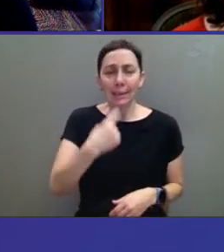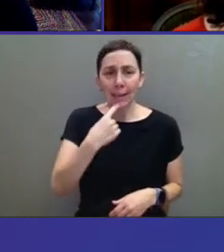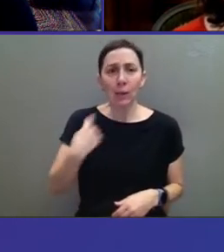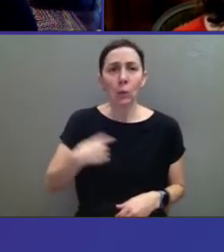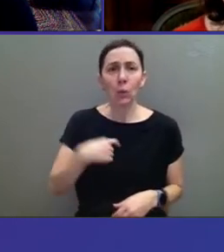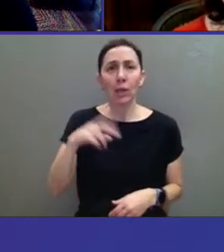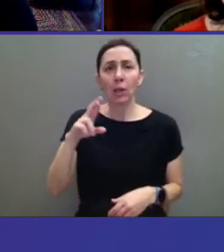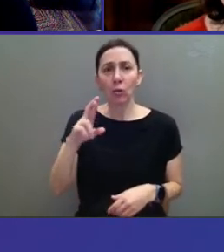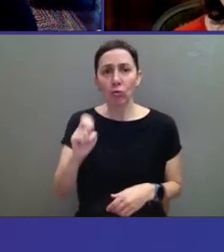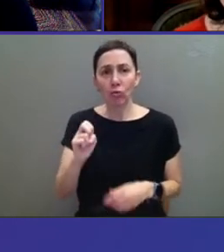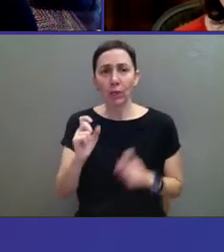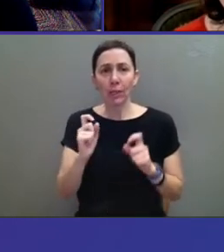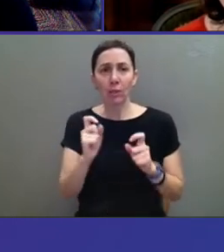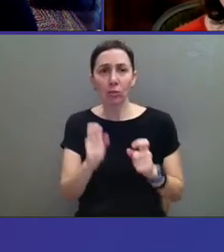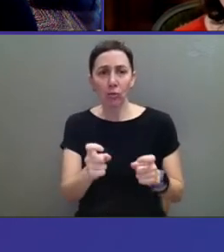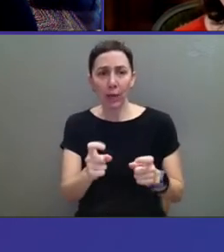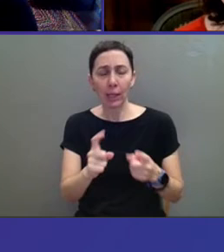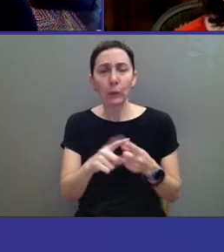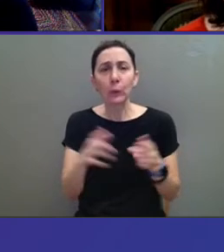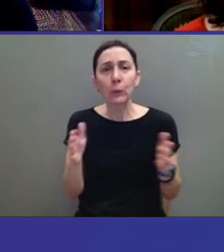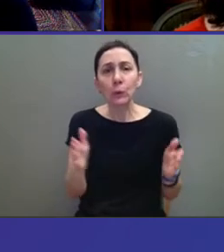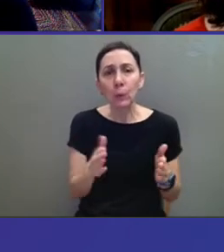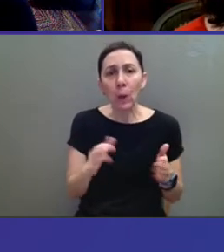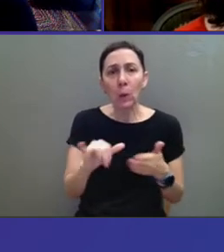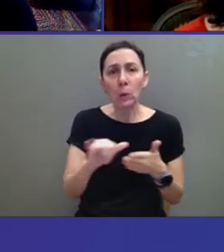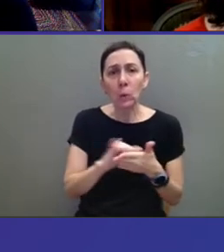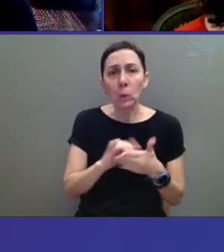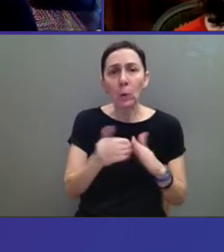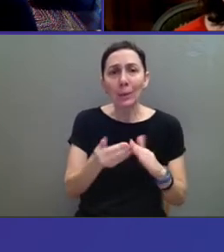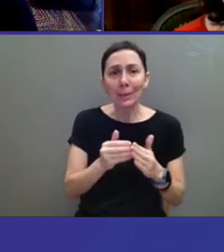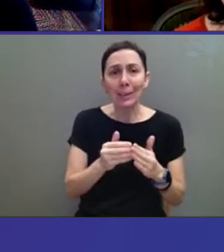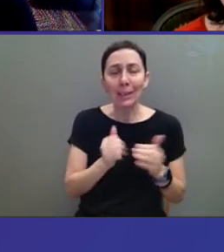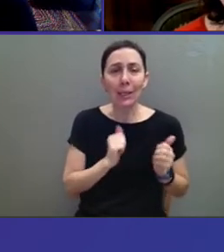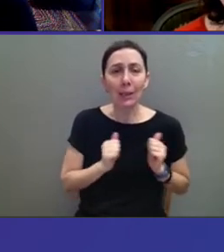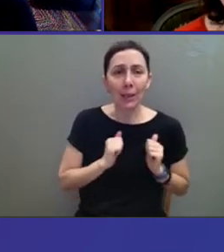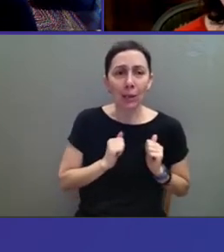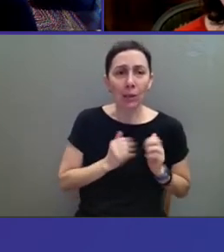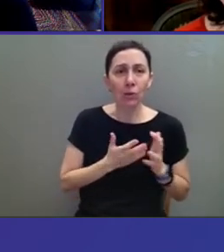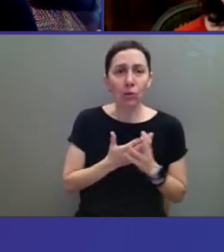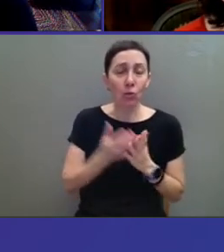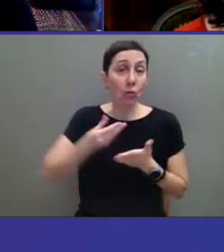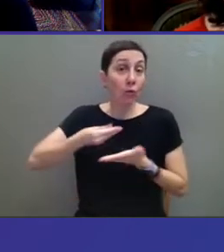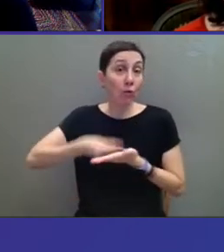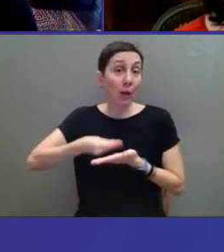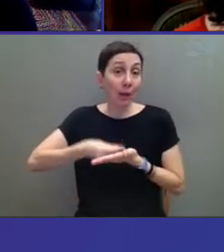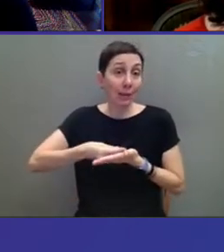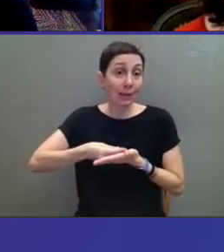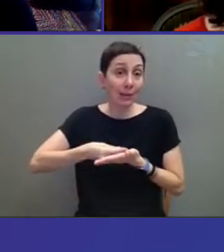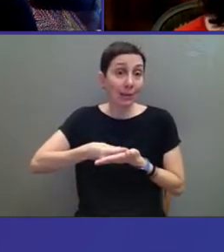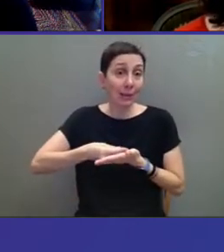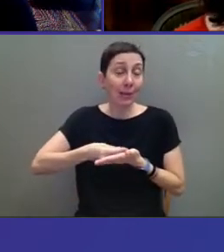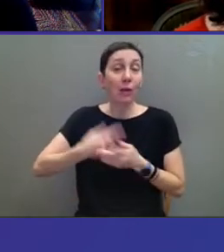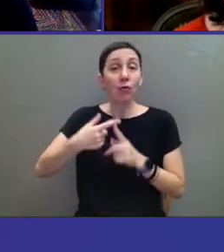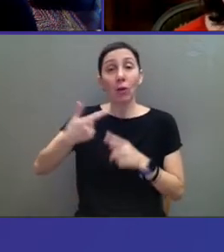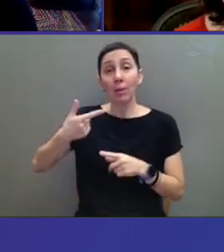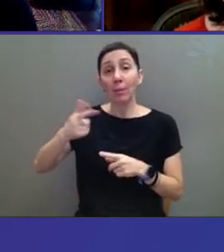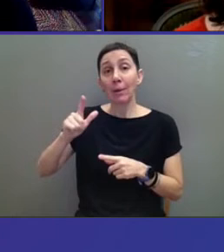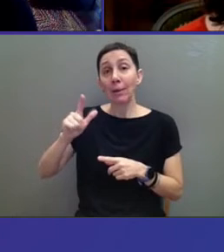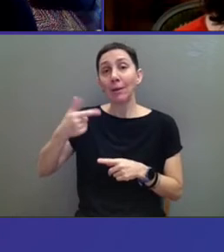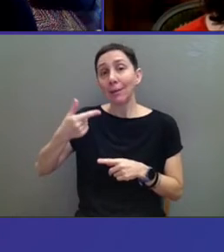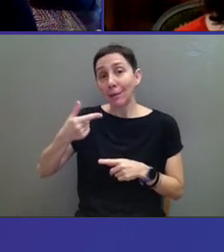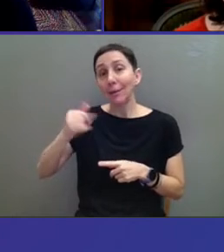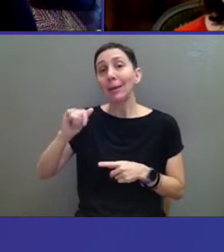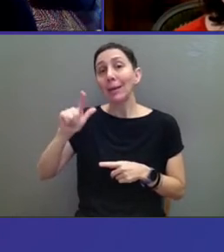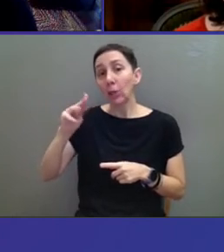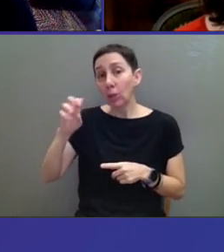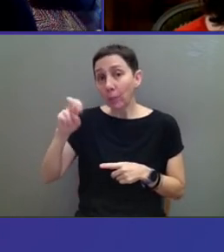to small New York City theaters through funds provided by our colleagues at the Gilman Foundation. And